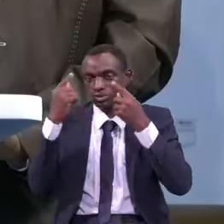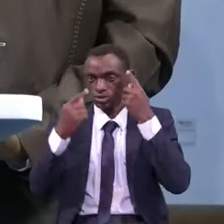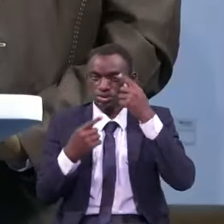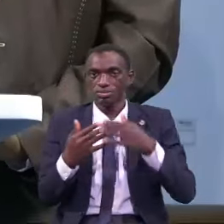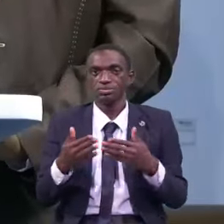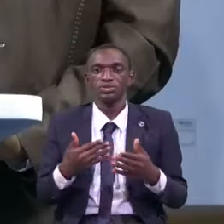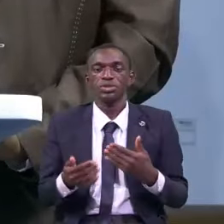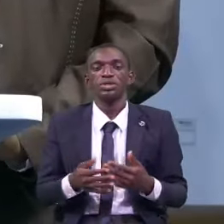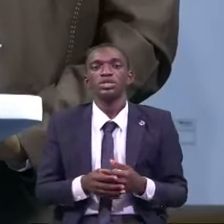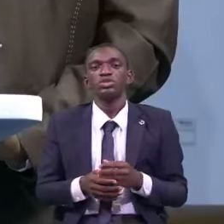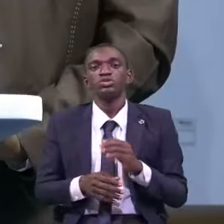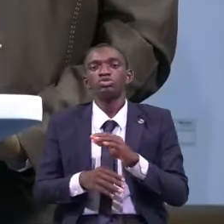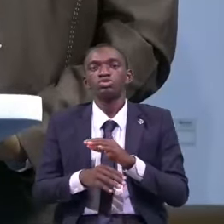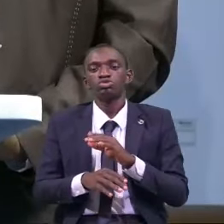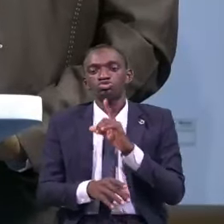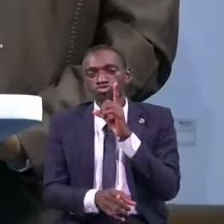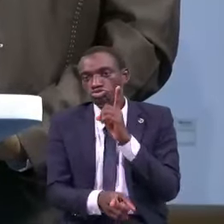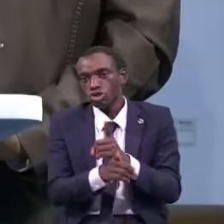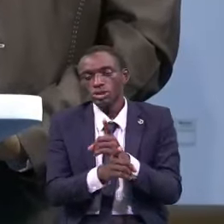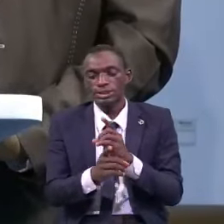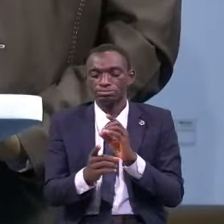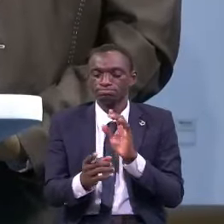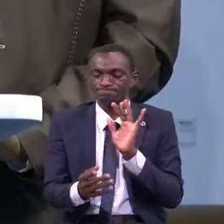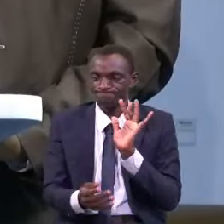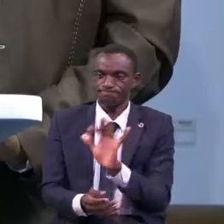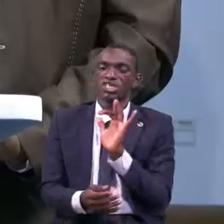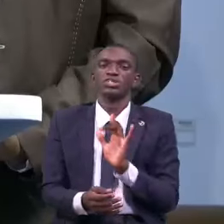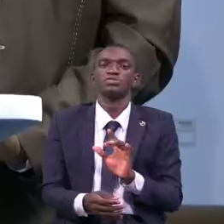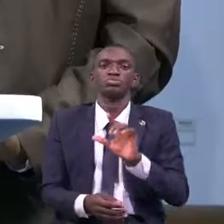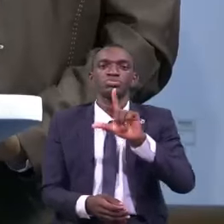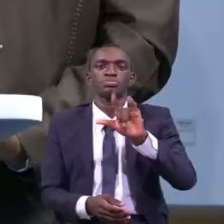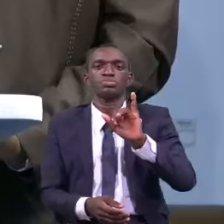Don't miss to click on that link below the bar of your screen